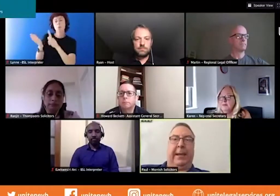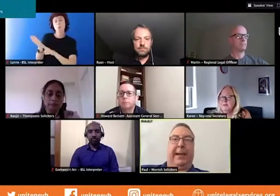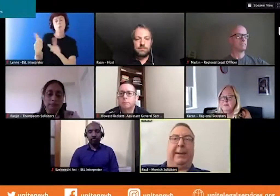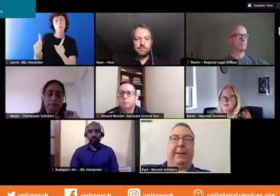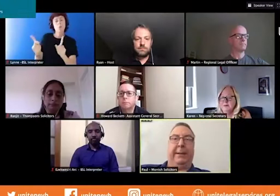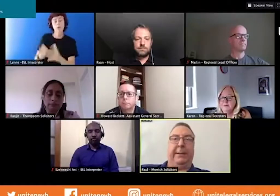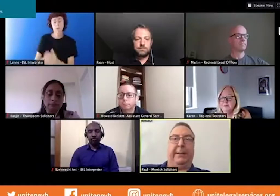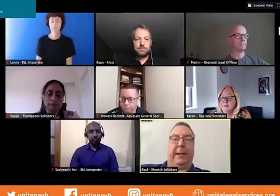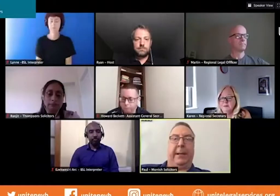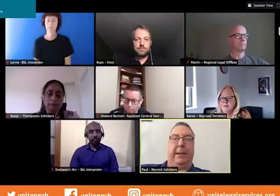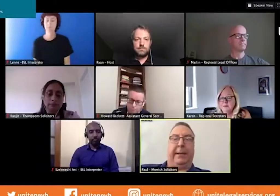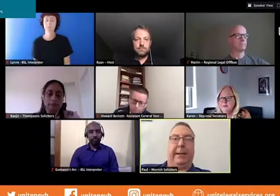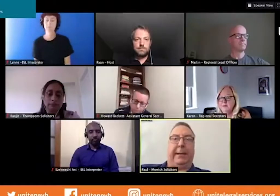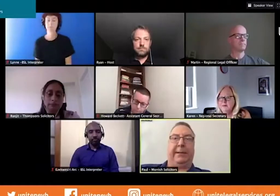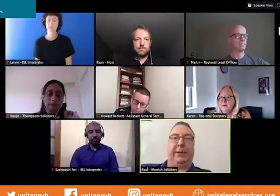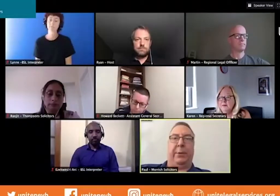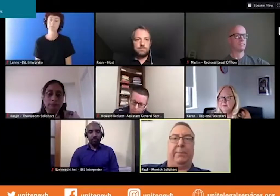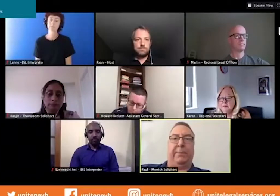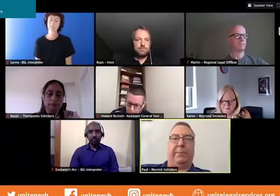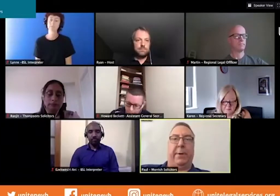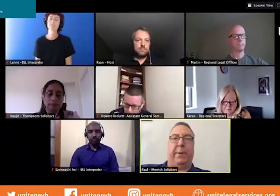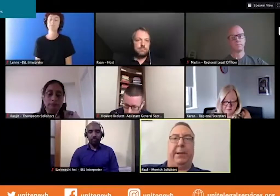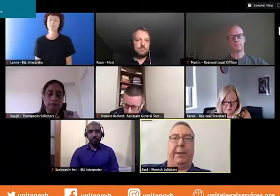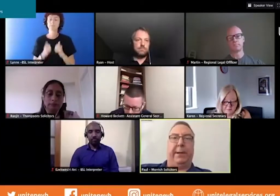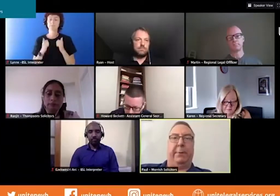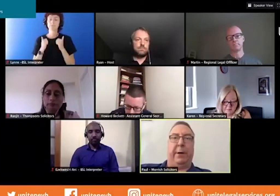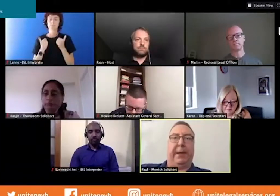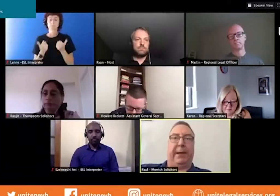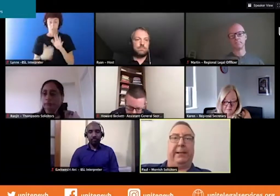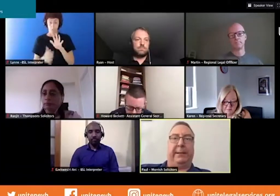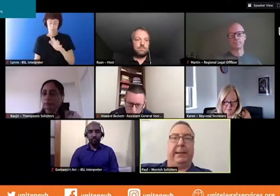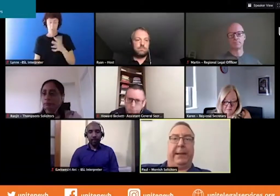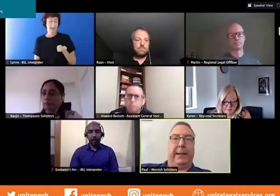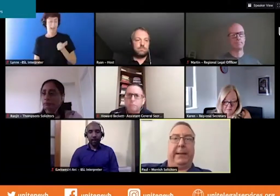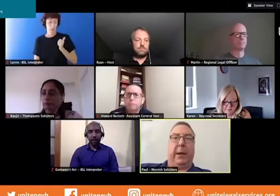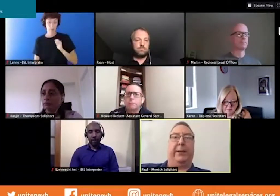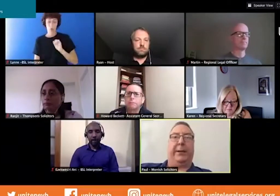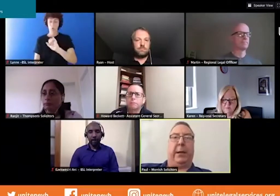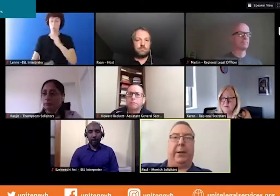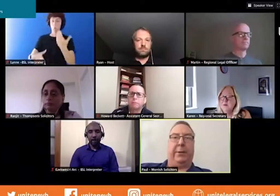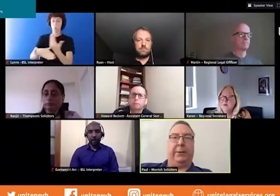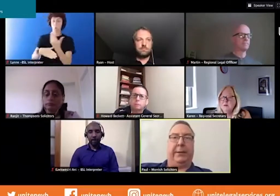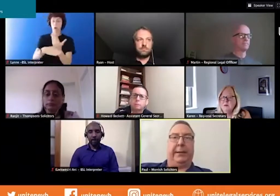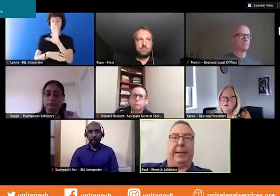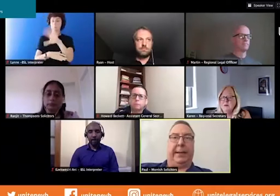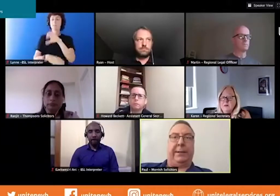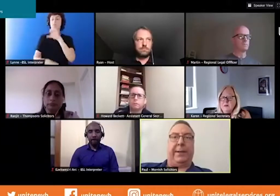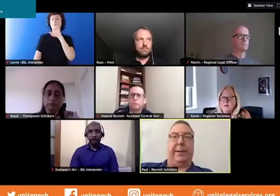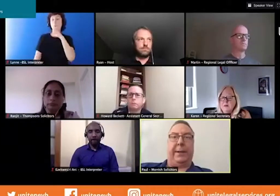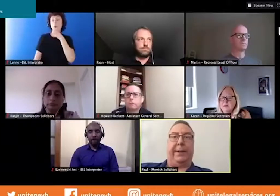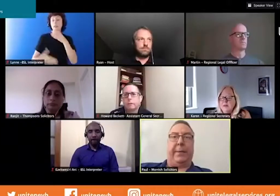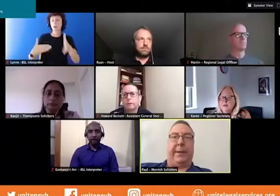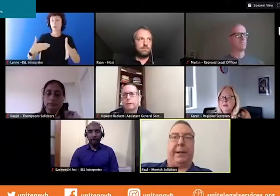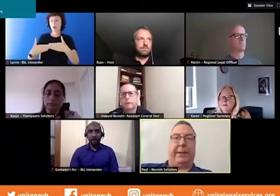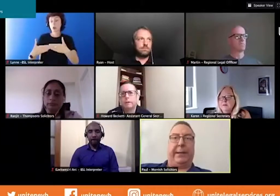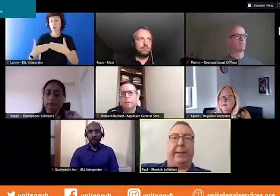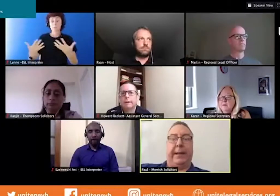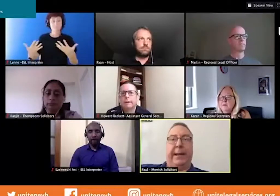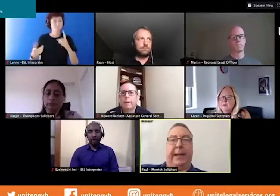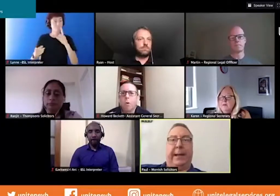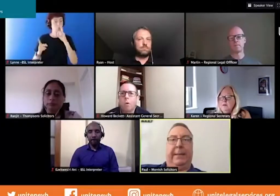Certainly, Karen. So let's assume for a moment that the workplace is going to close and there's nothing that can be done about